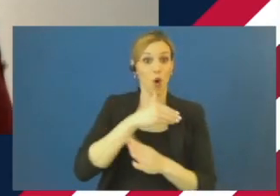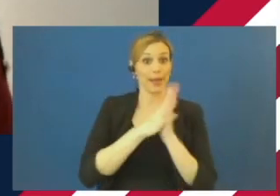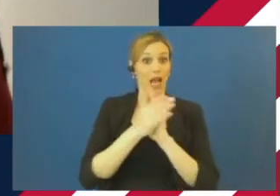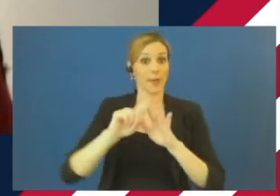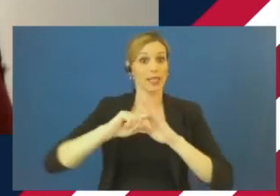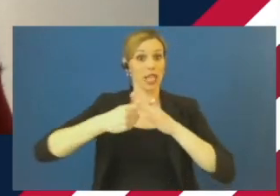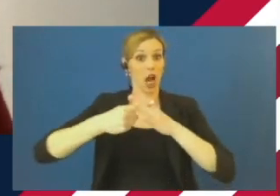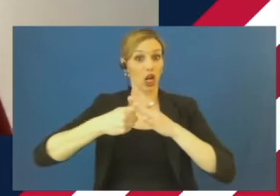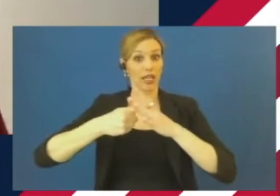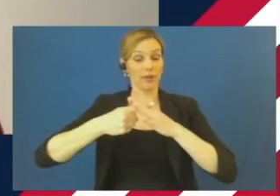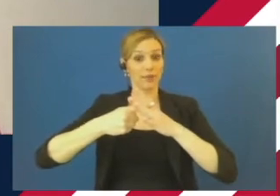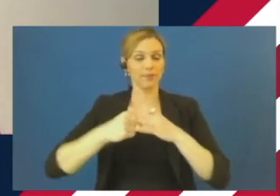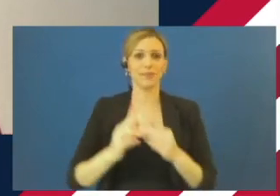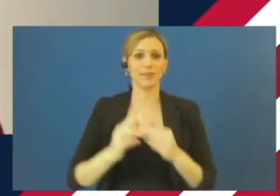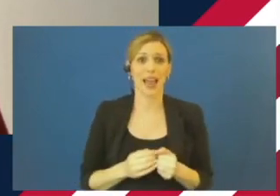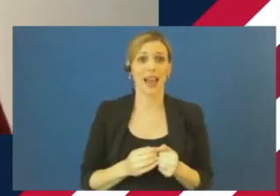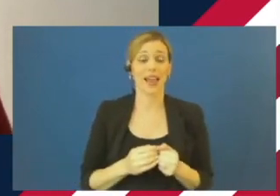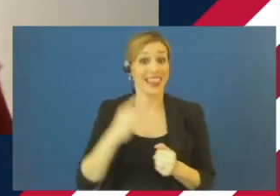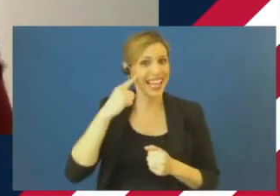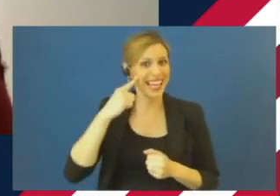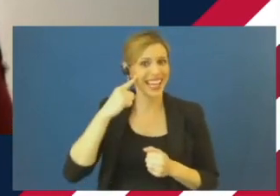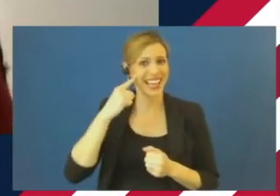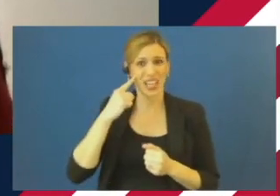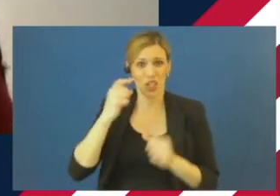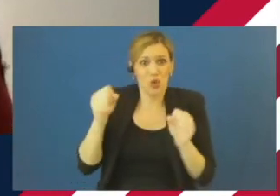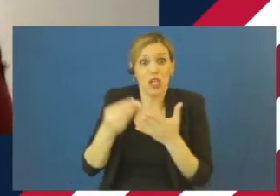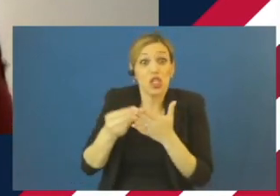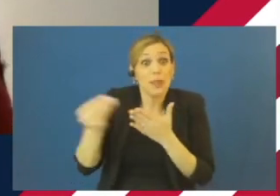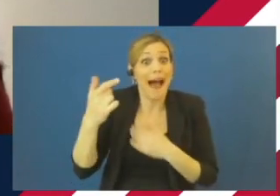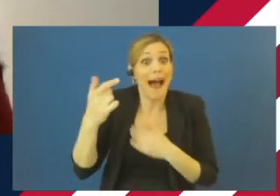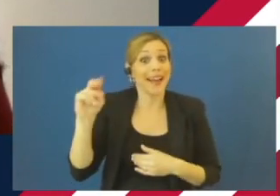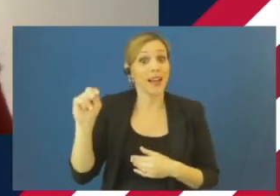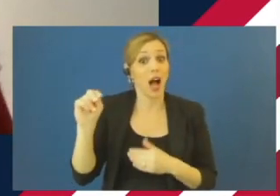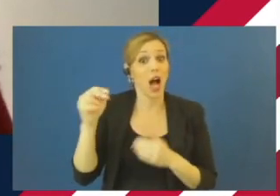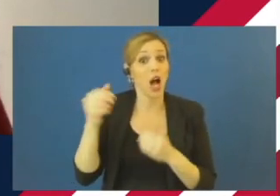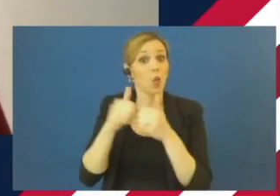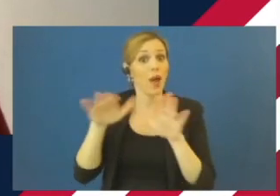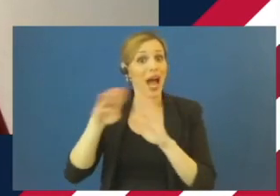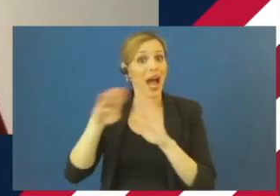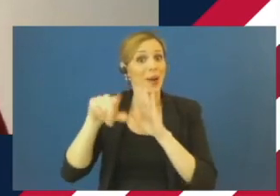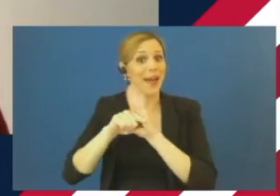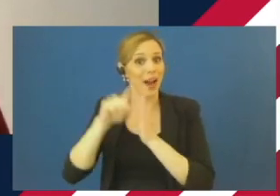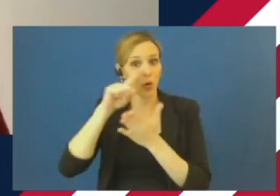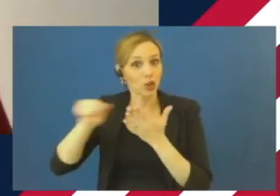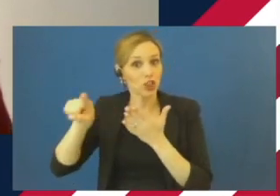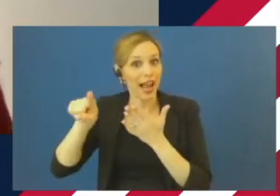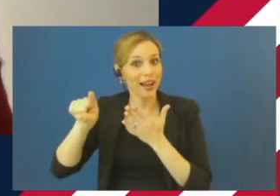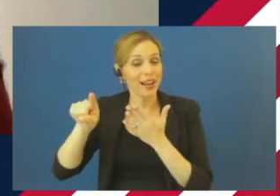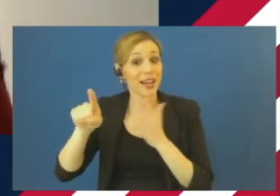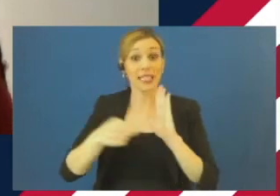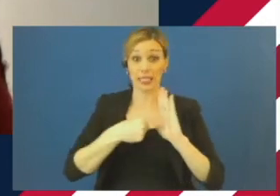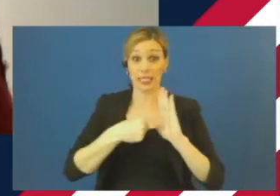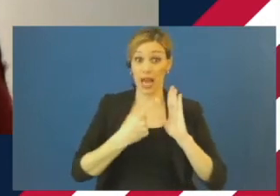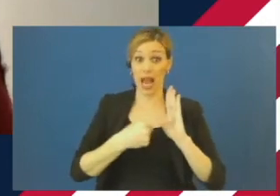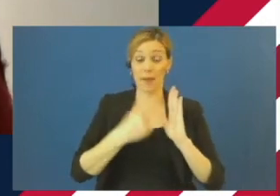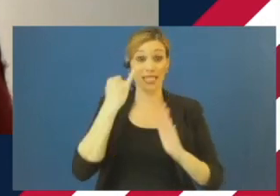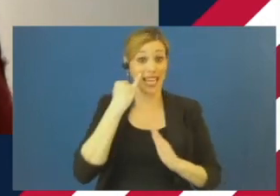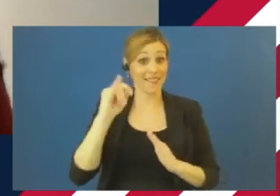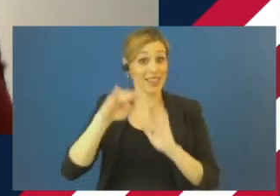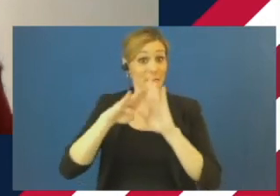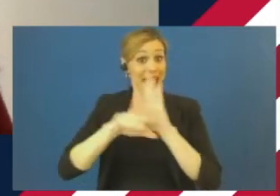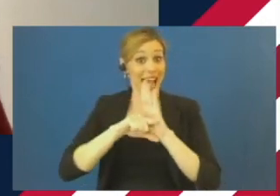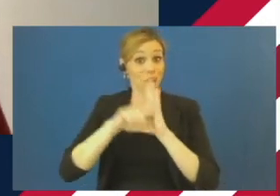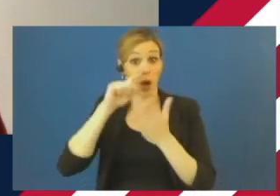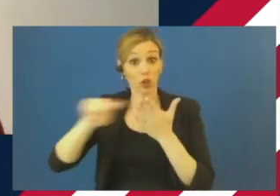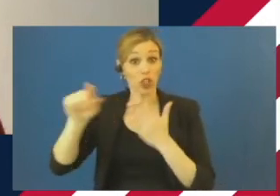buy a gun without a background check. In fact, if a purchaser's background check is not completed in 3 days, a dealer can legally sell the gun. This is how a